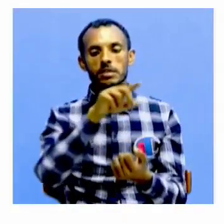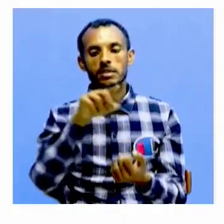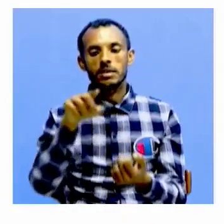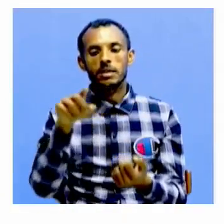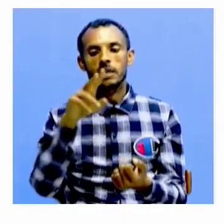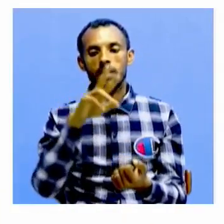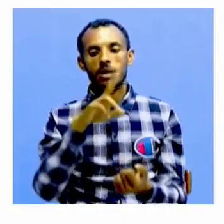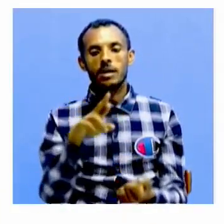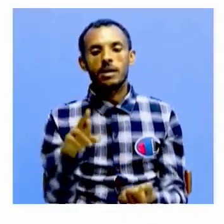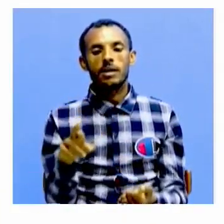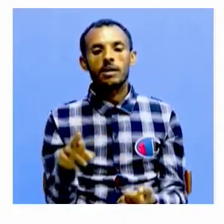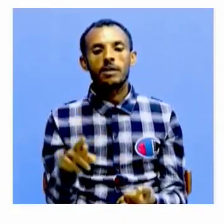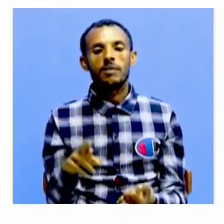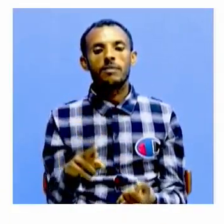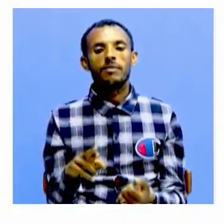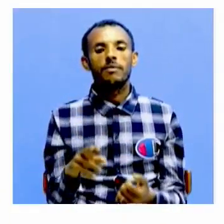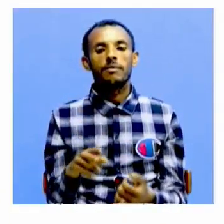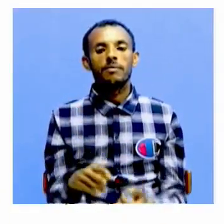their